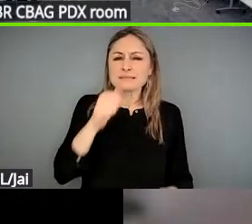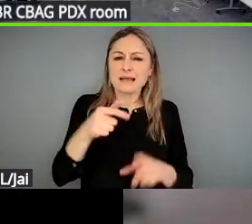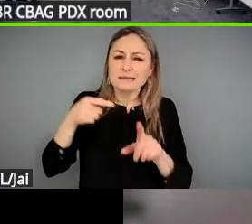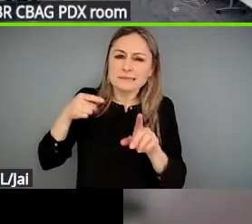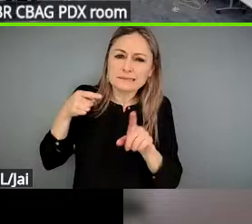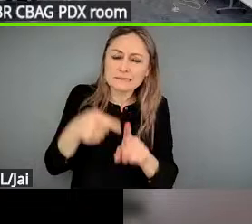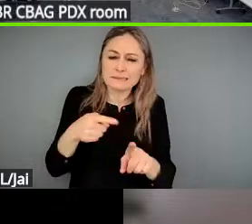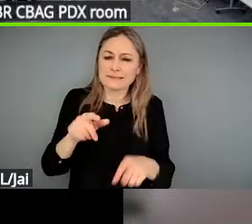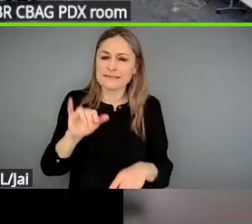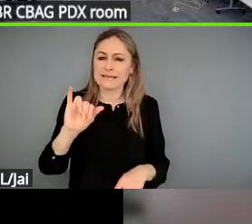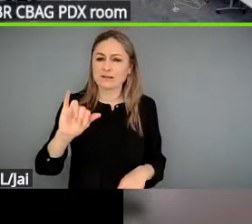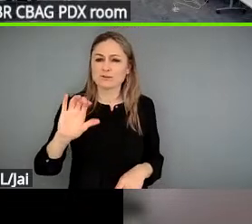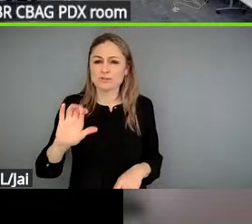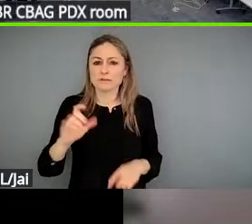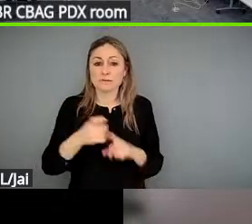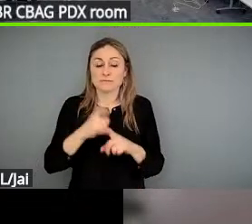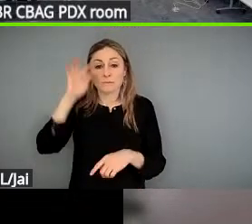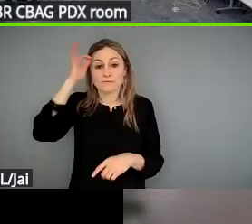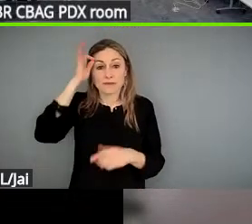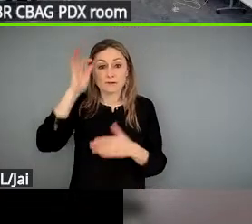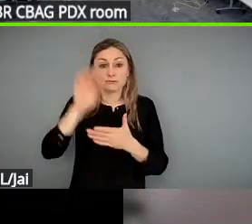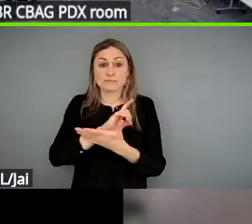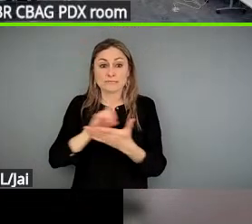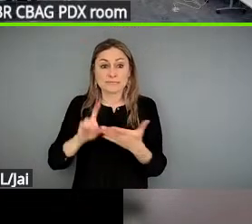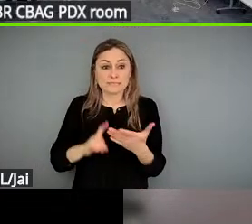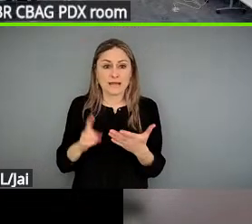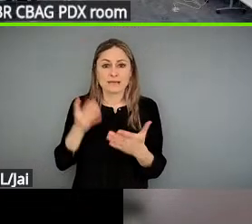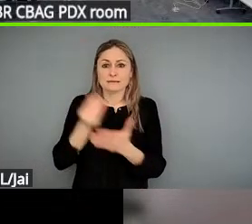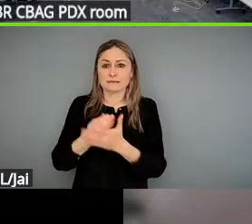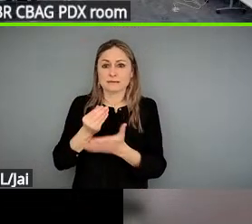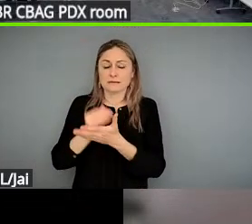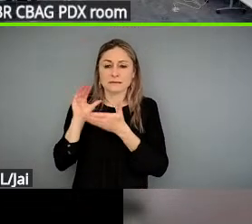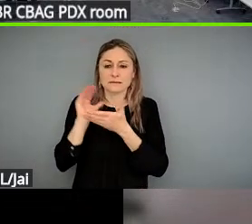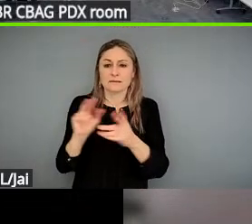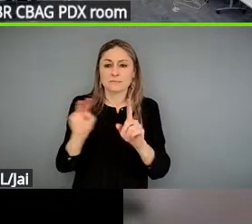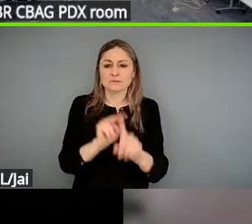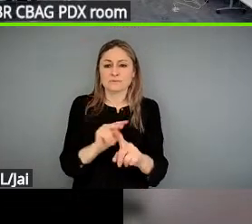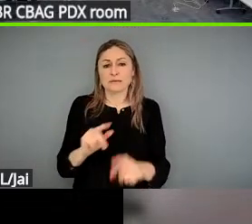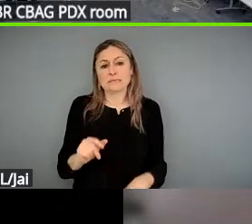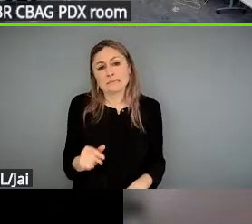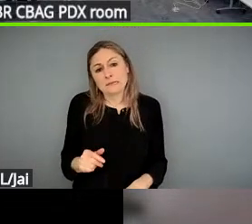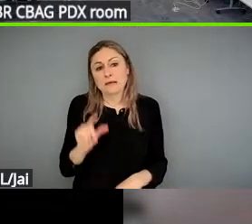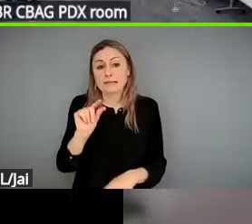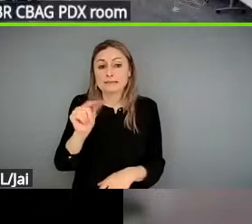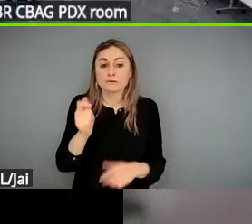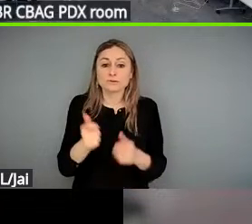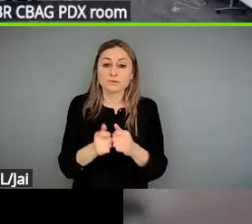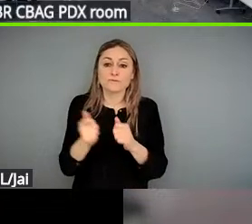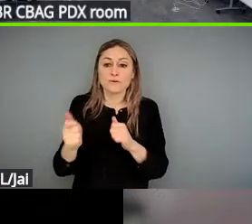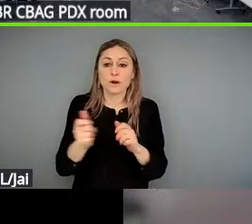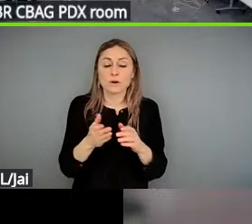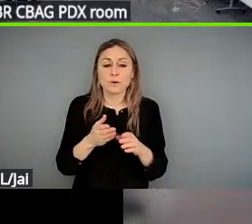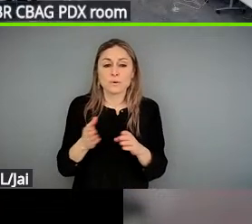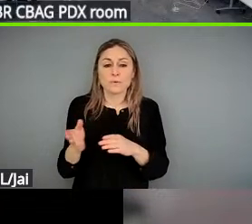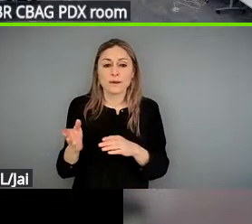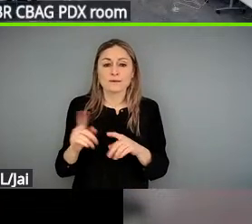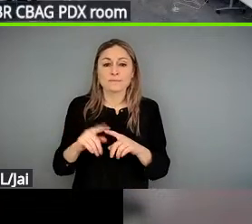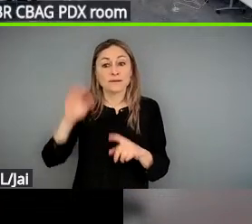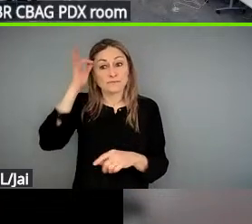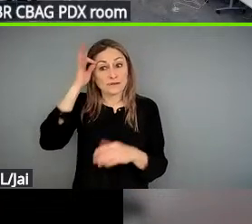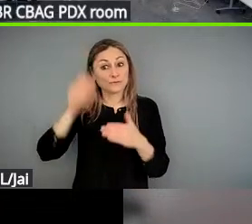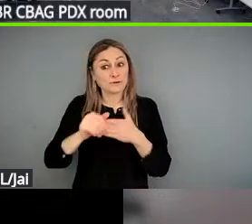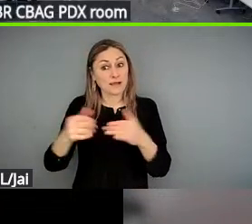interchange. So from a federal design perspective, from a federal funding perspective, it's like, well, it's a little too far away, but federal guidelines allow